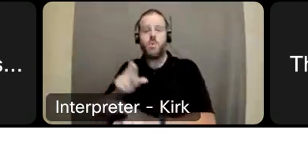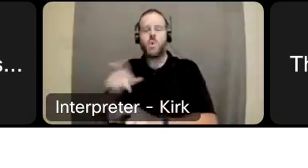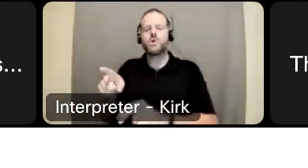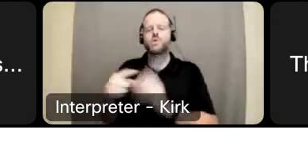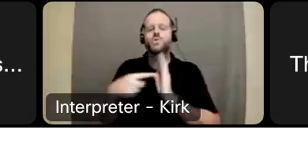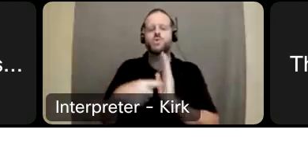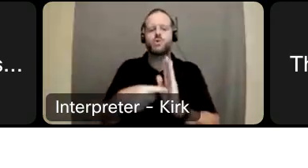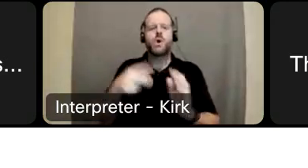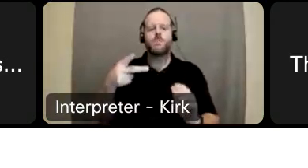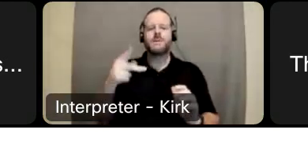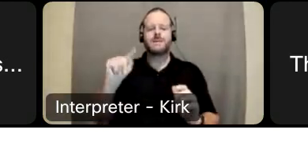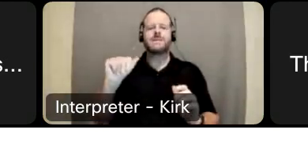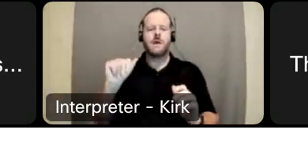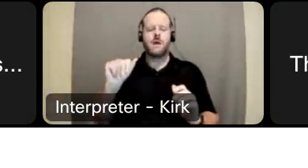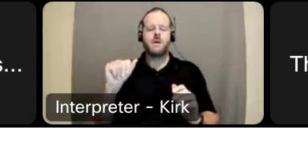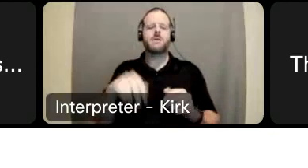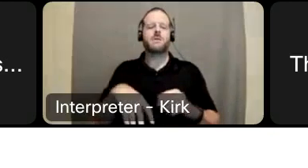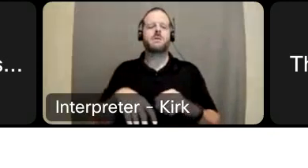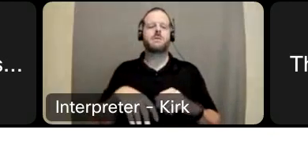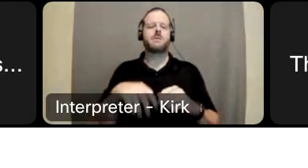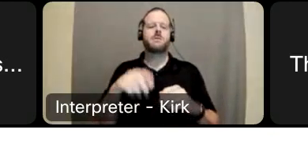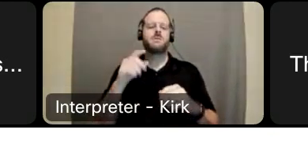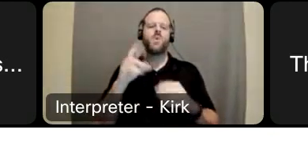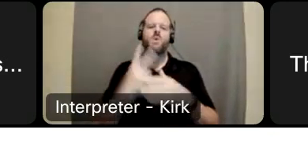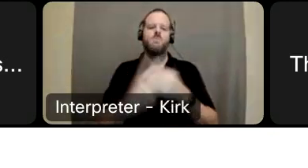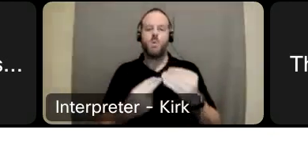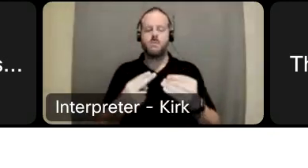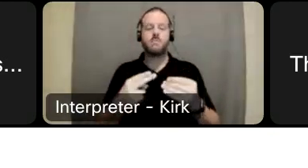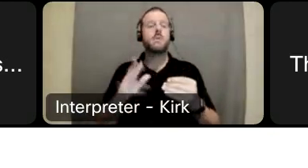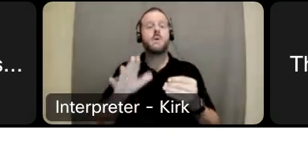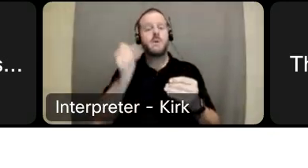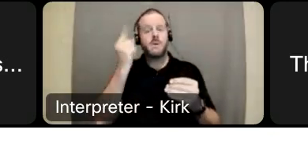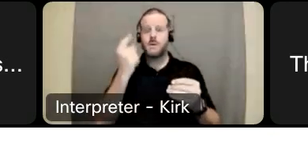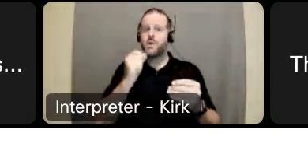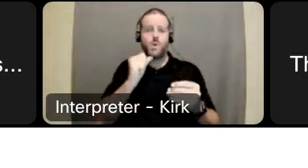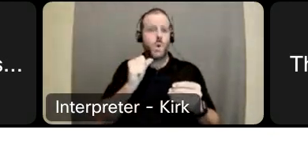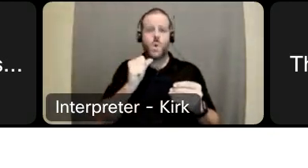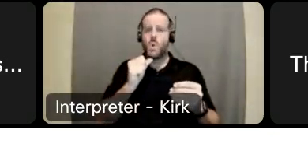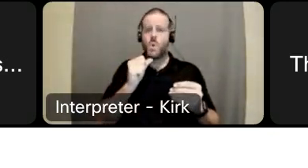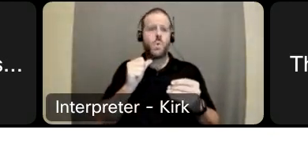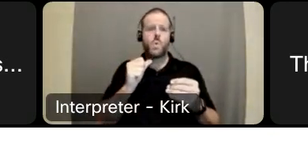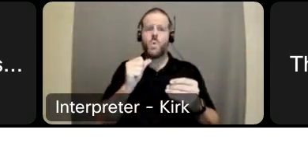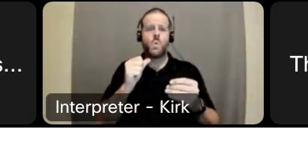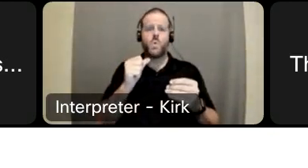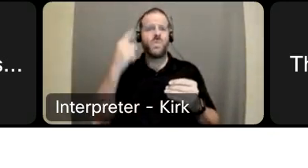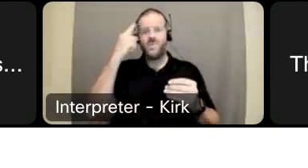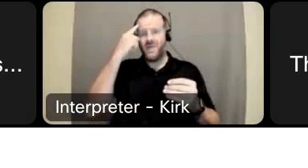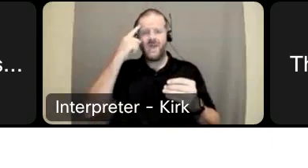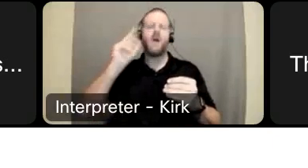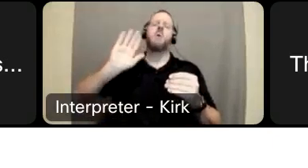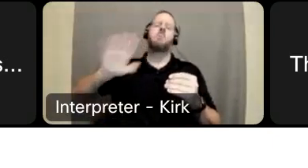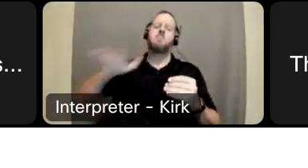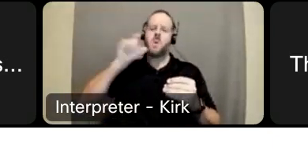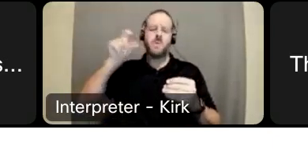are, or both. So, don't disregard that you won't need to have an audiogram nearby. So if you're